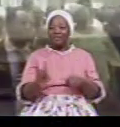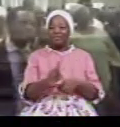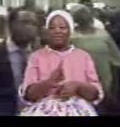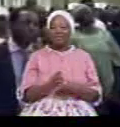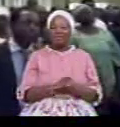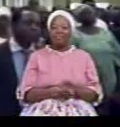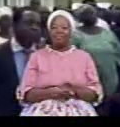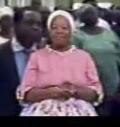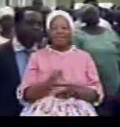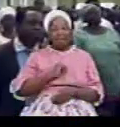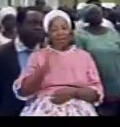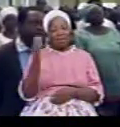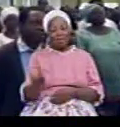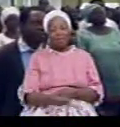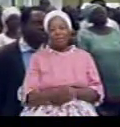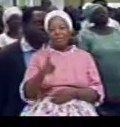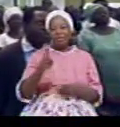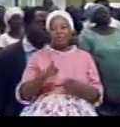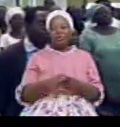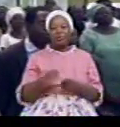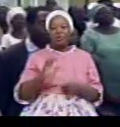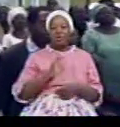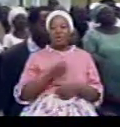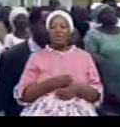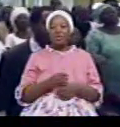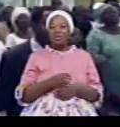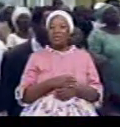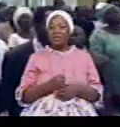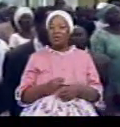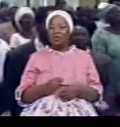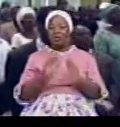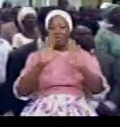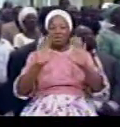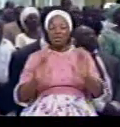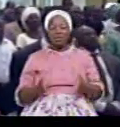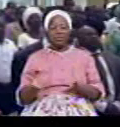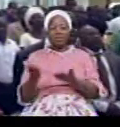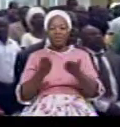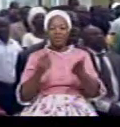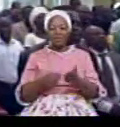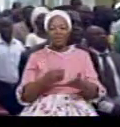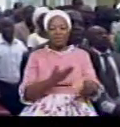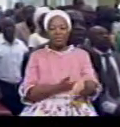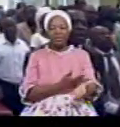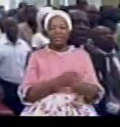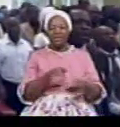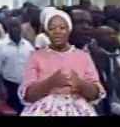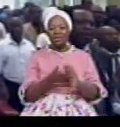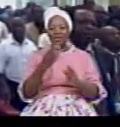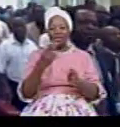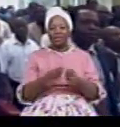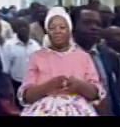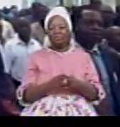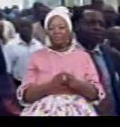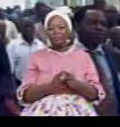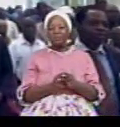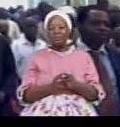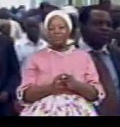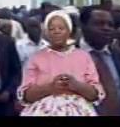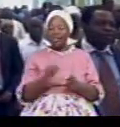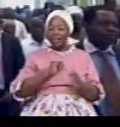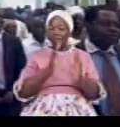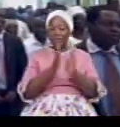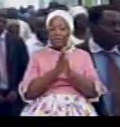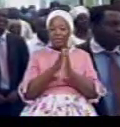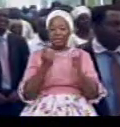I welcome you to an inspiring service this morning in Jesus' name. I pray the Lord